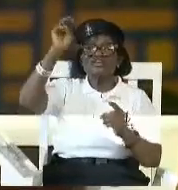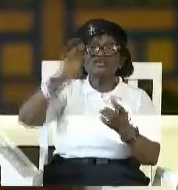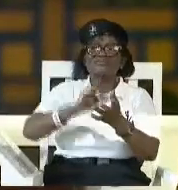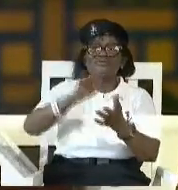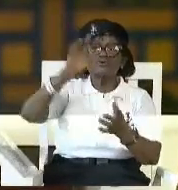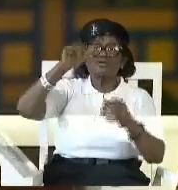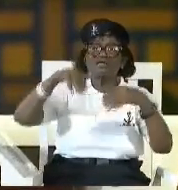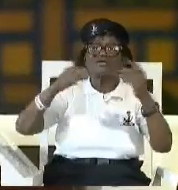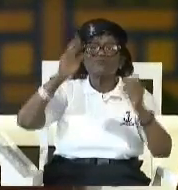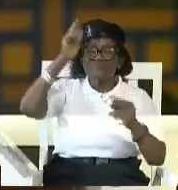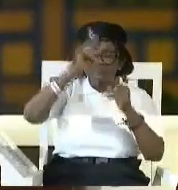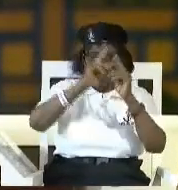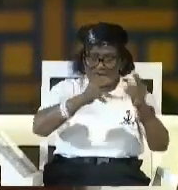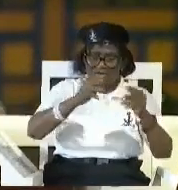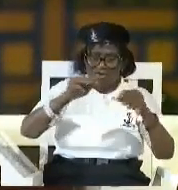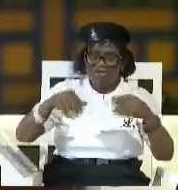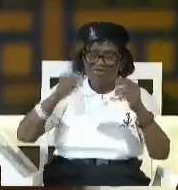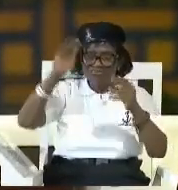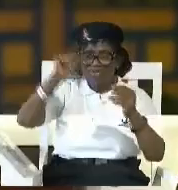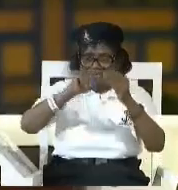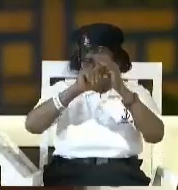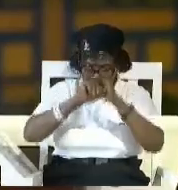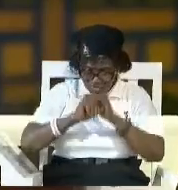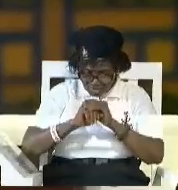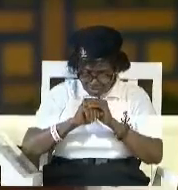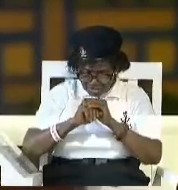honor, give Him adoration.